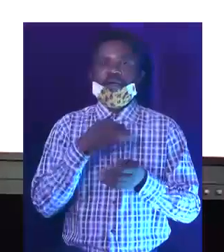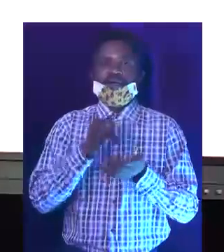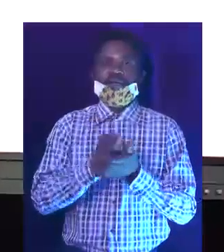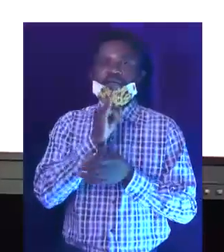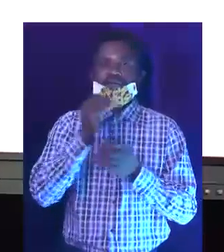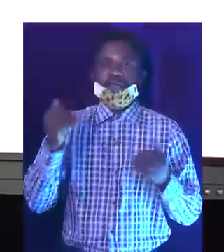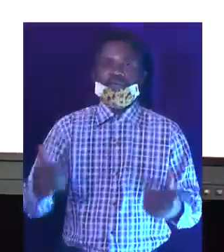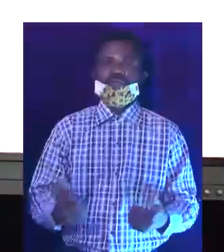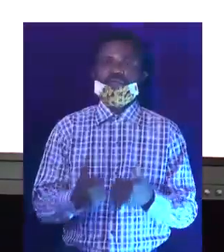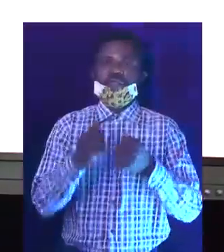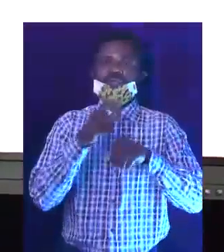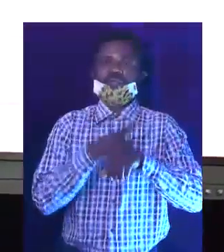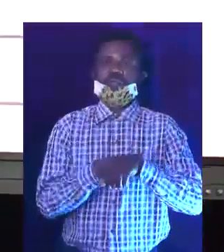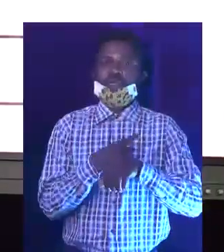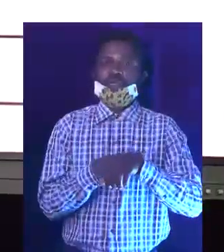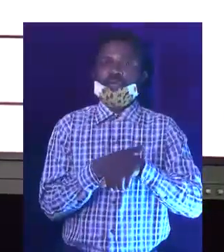is game time.